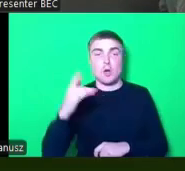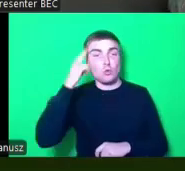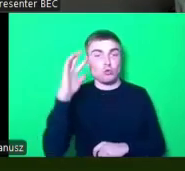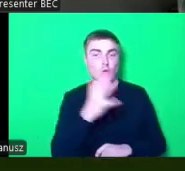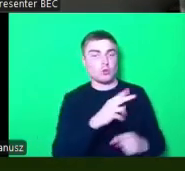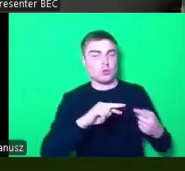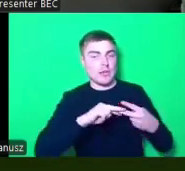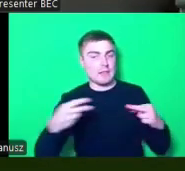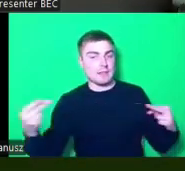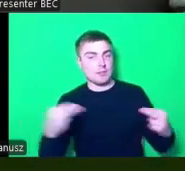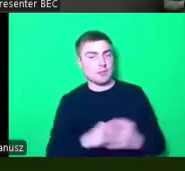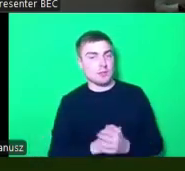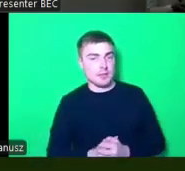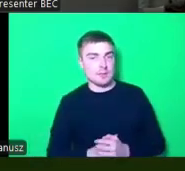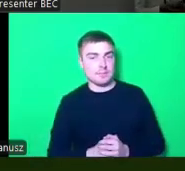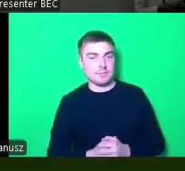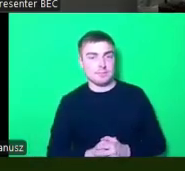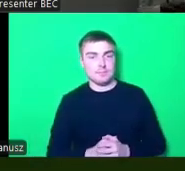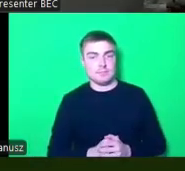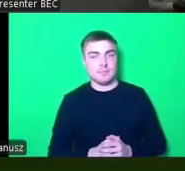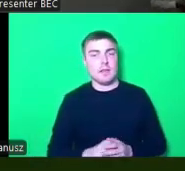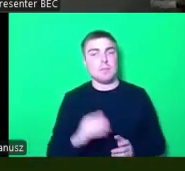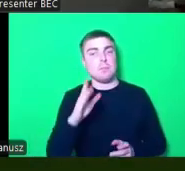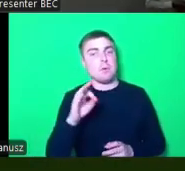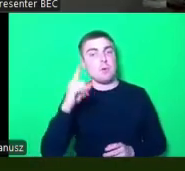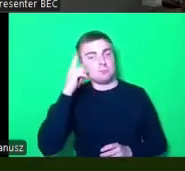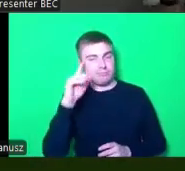it's the idea that in the landscape we have areas